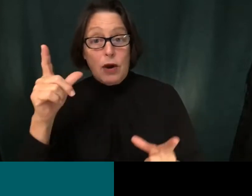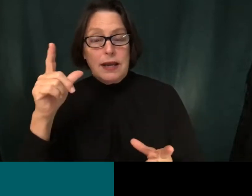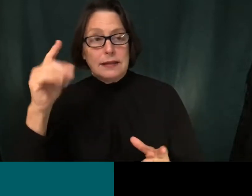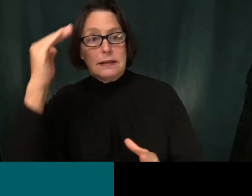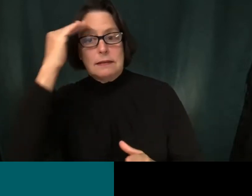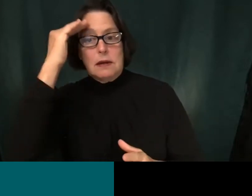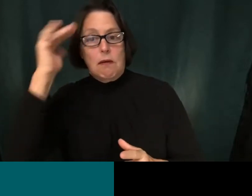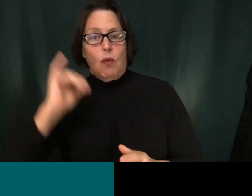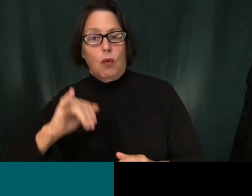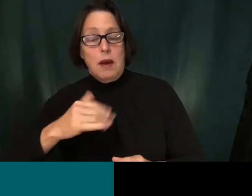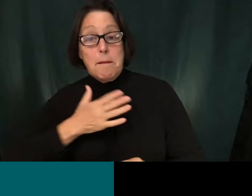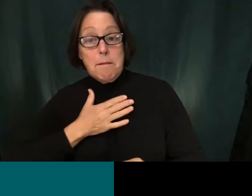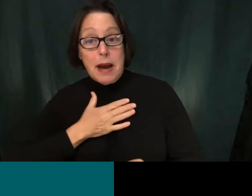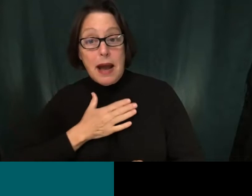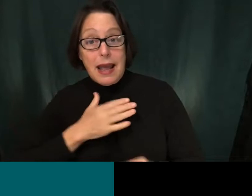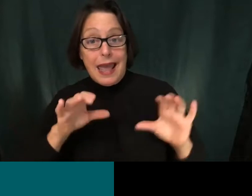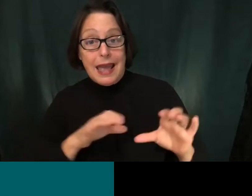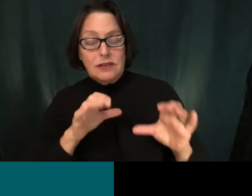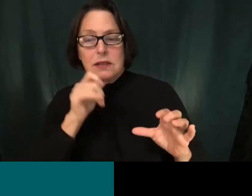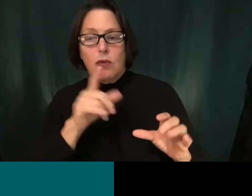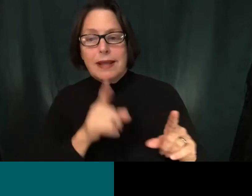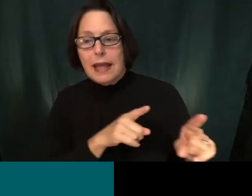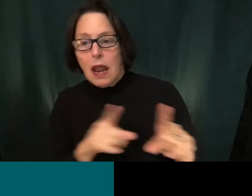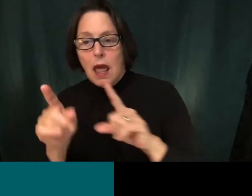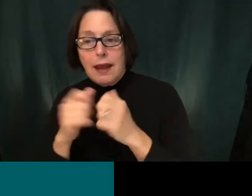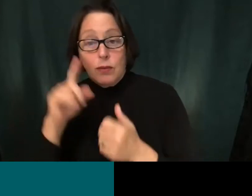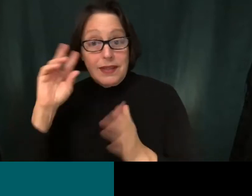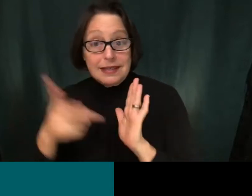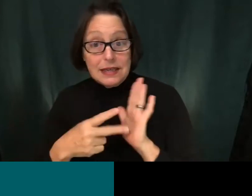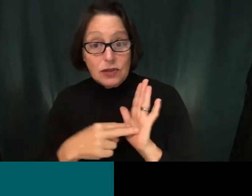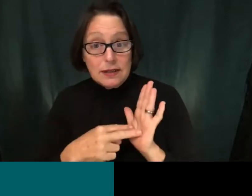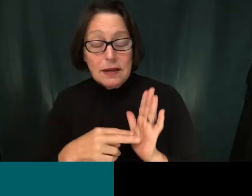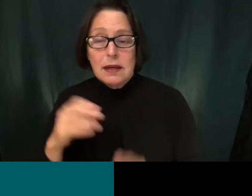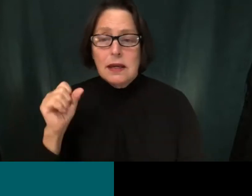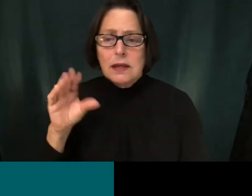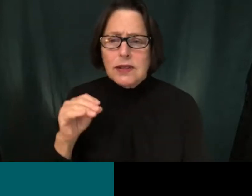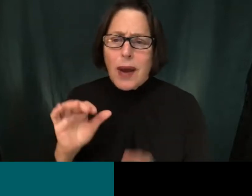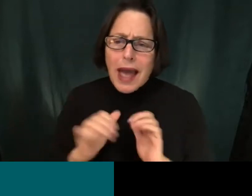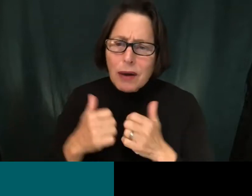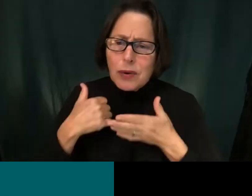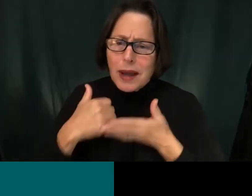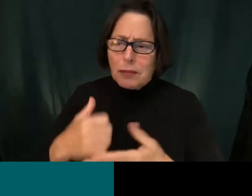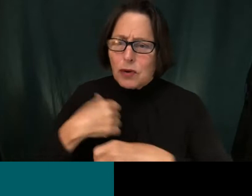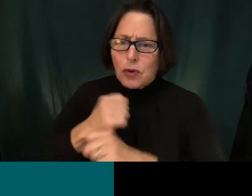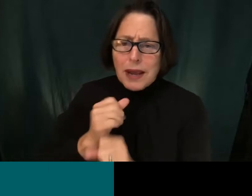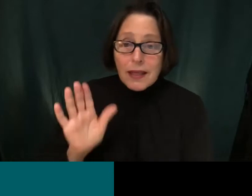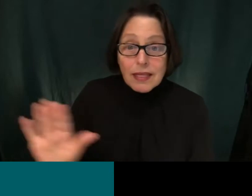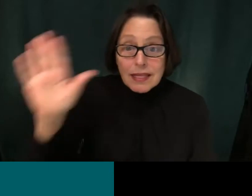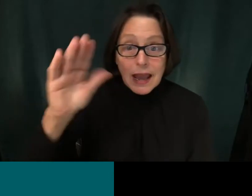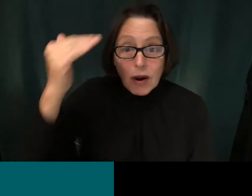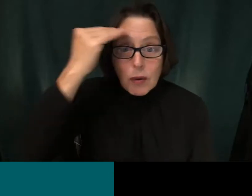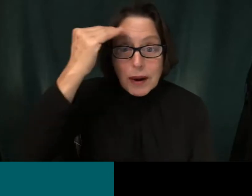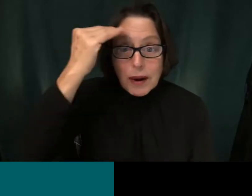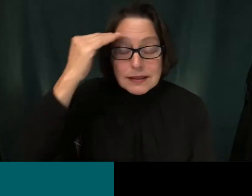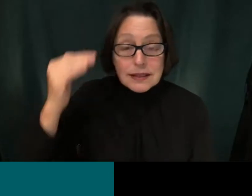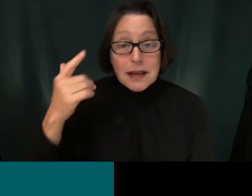purpose, really what we're trying to achieve. And so how do we help create that awareness for people? Because I think